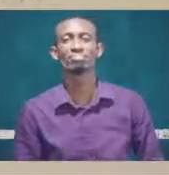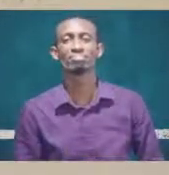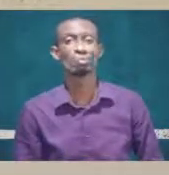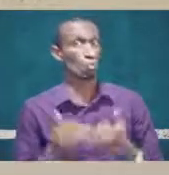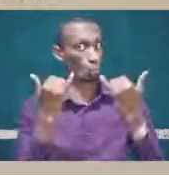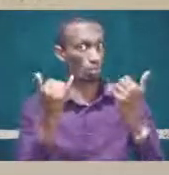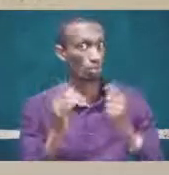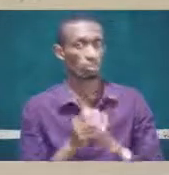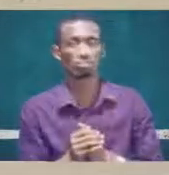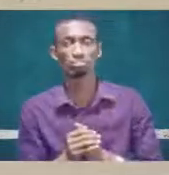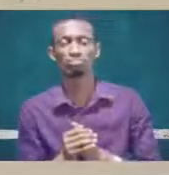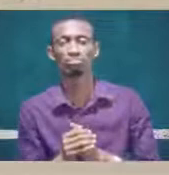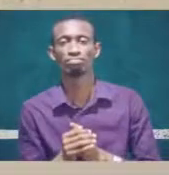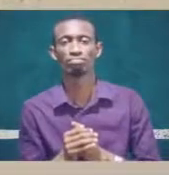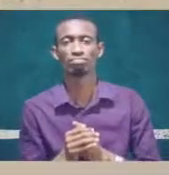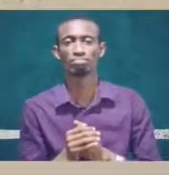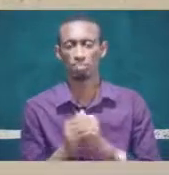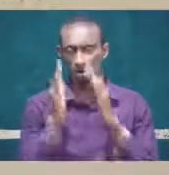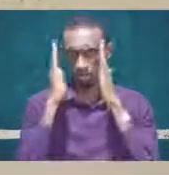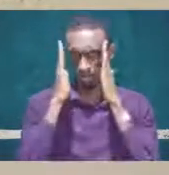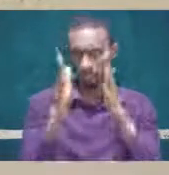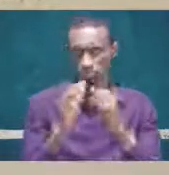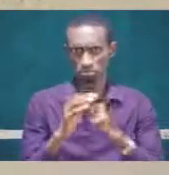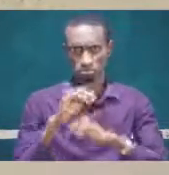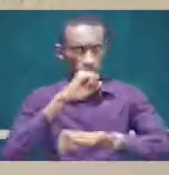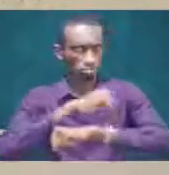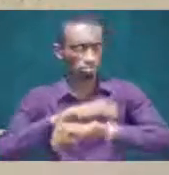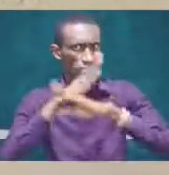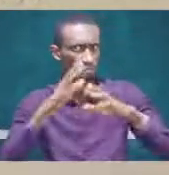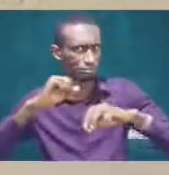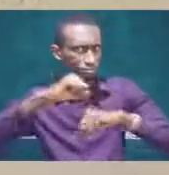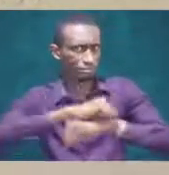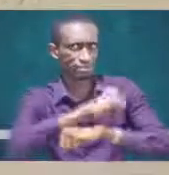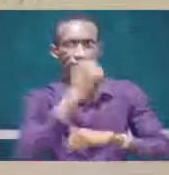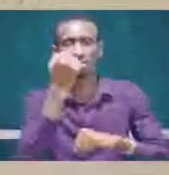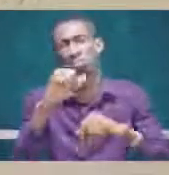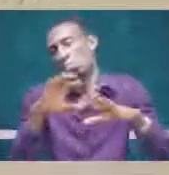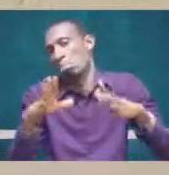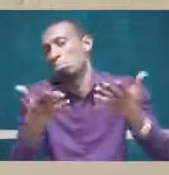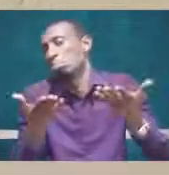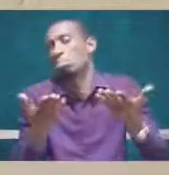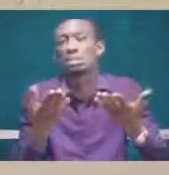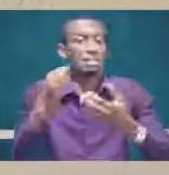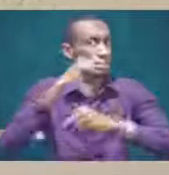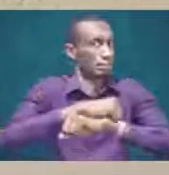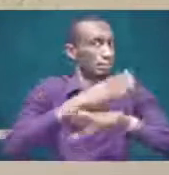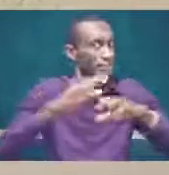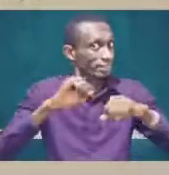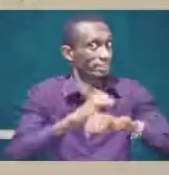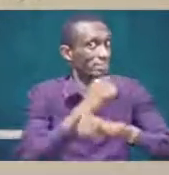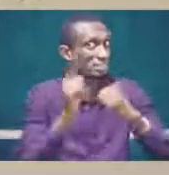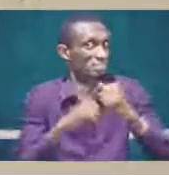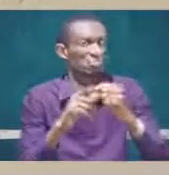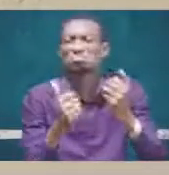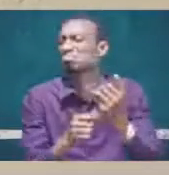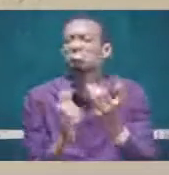Today we are focusing on senior fives, but it also means that the senior sixes have a chance to dive